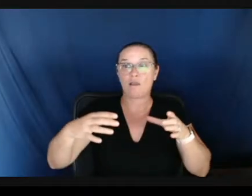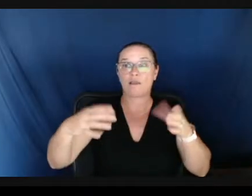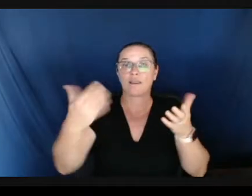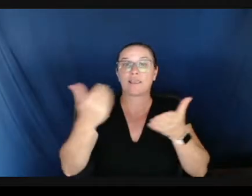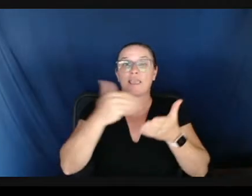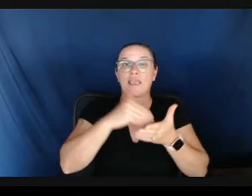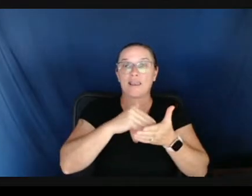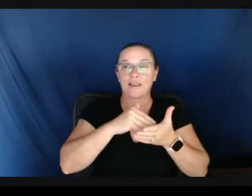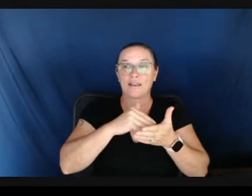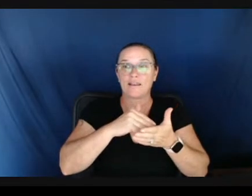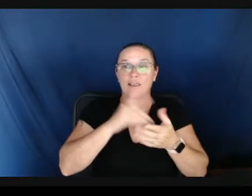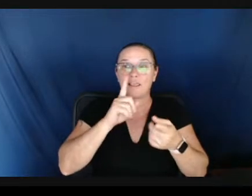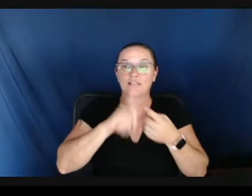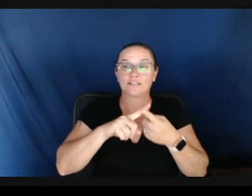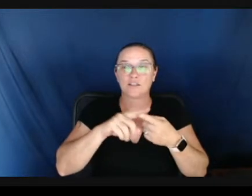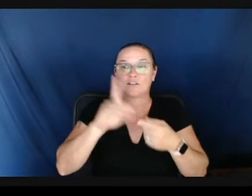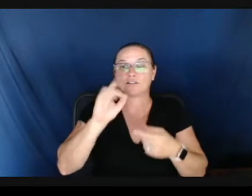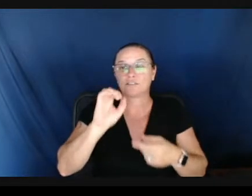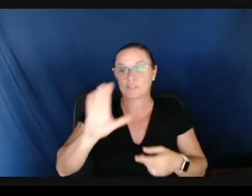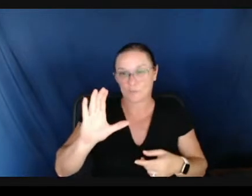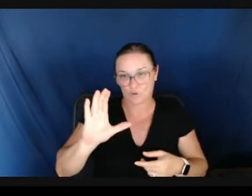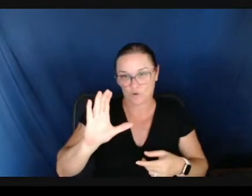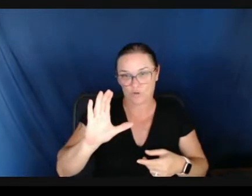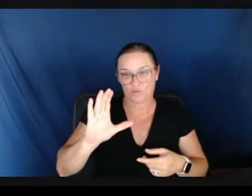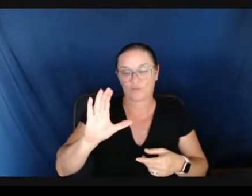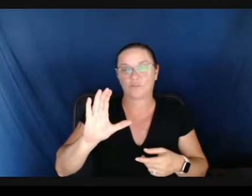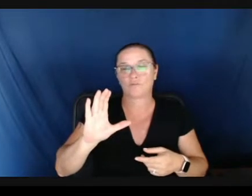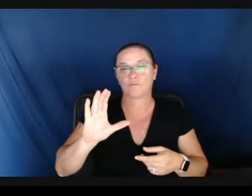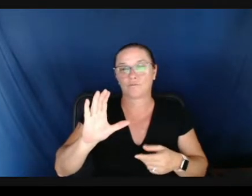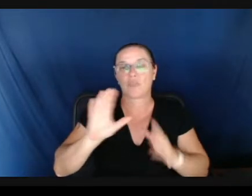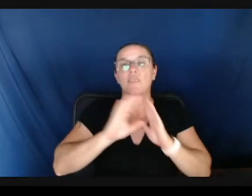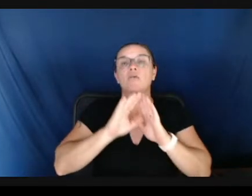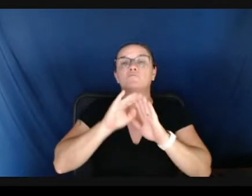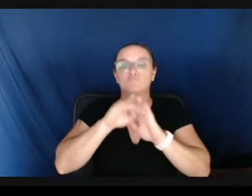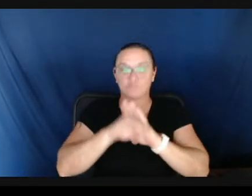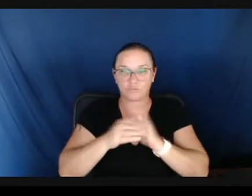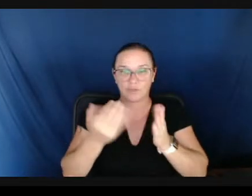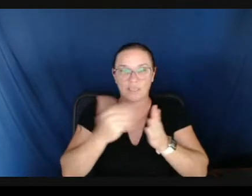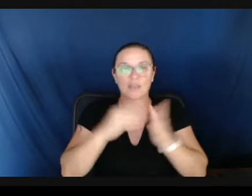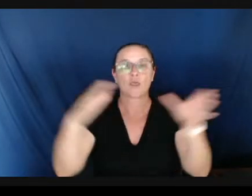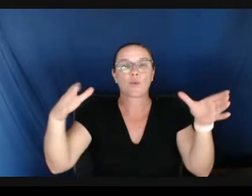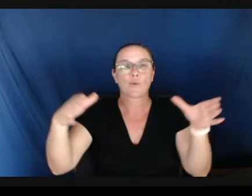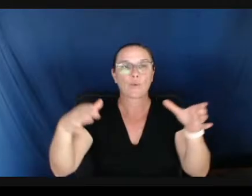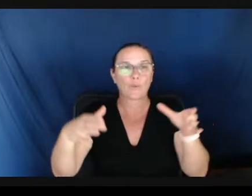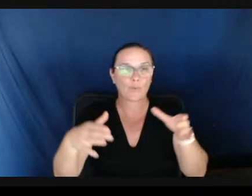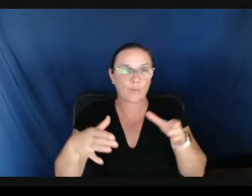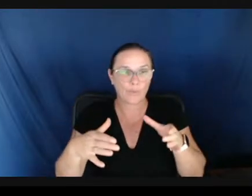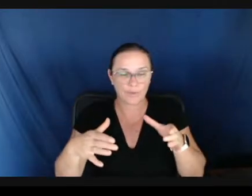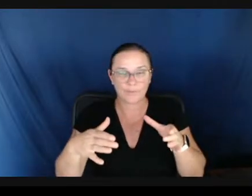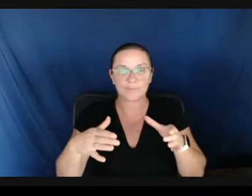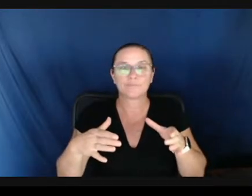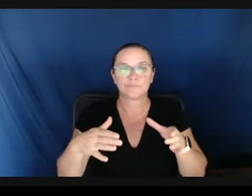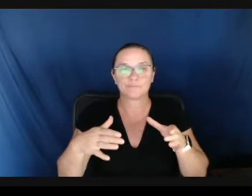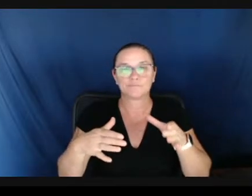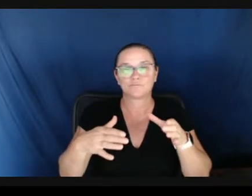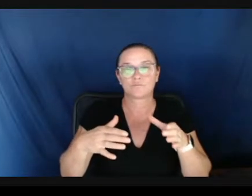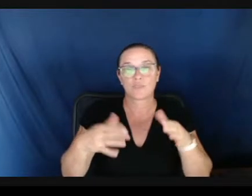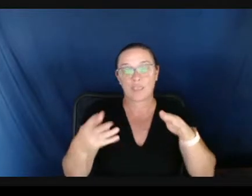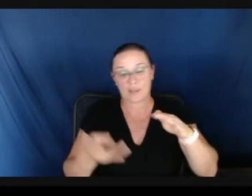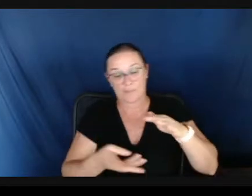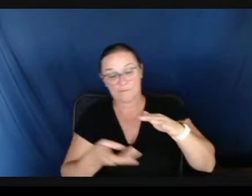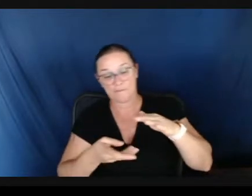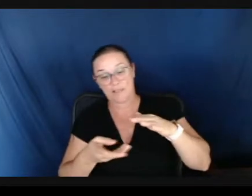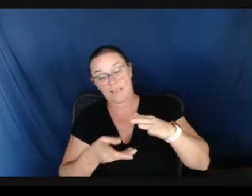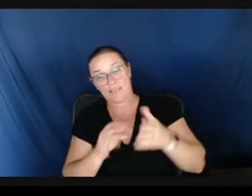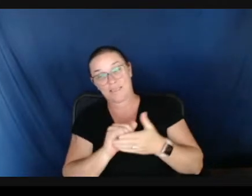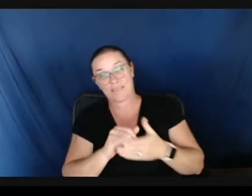until this eruption in December. And then we have this turnaround where in an interval magma had been refilling that Middle East rift